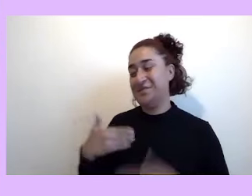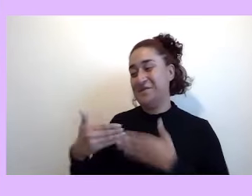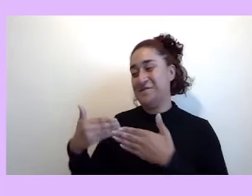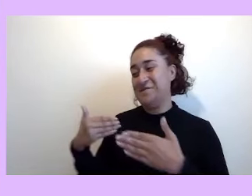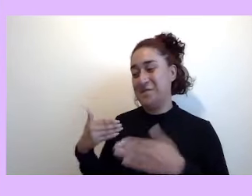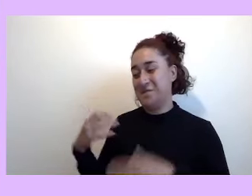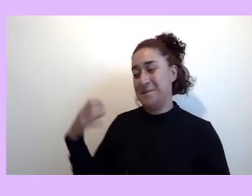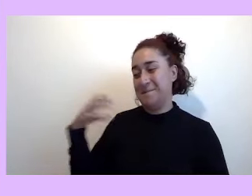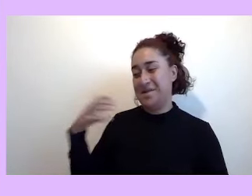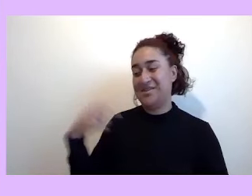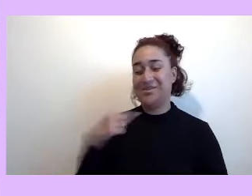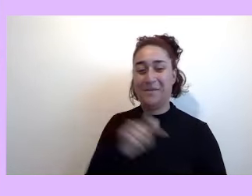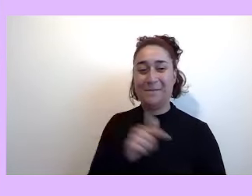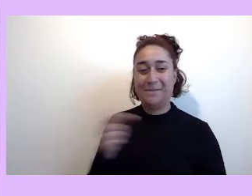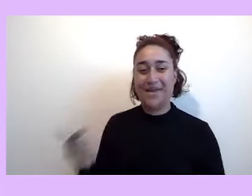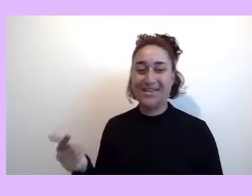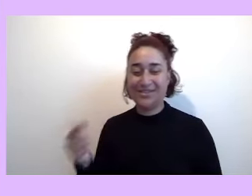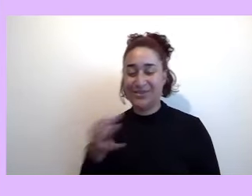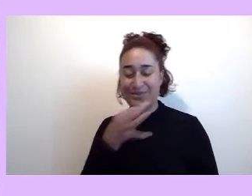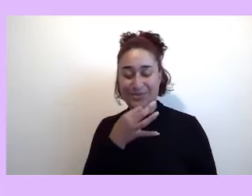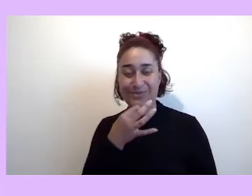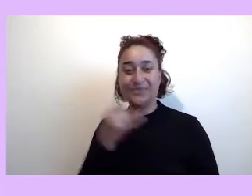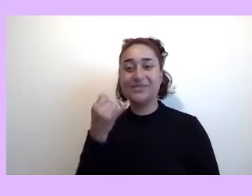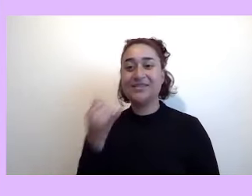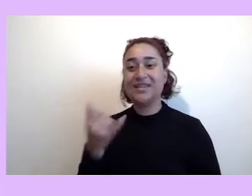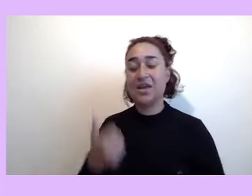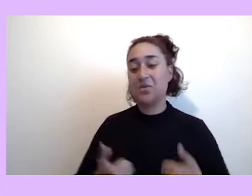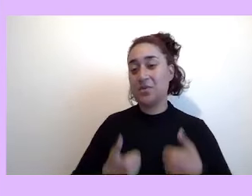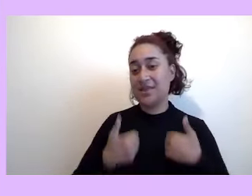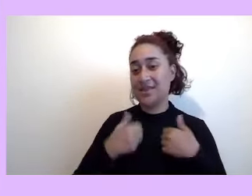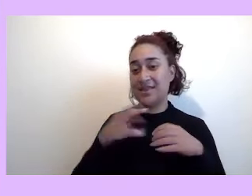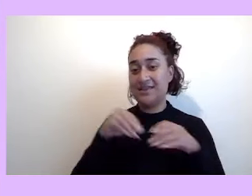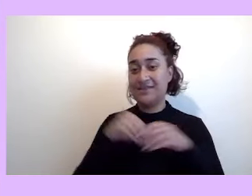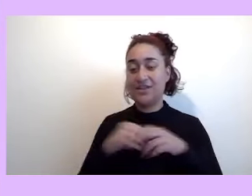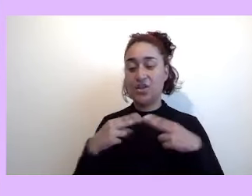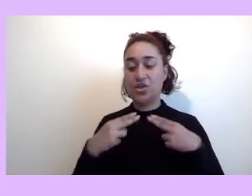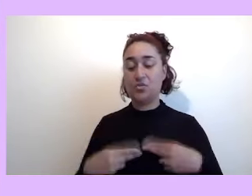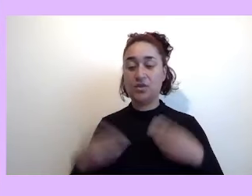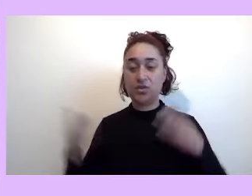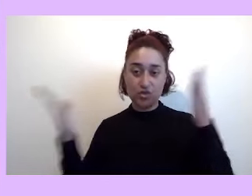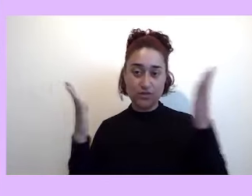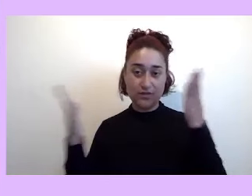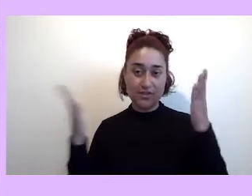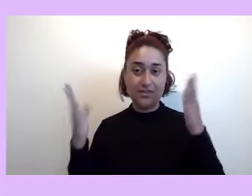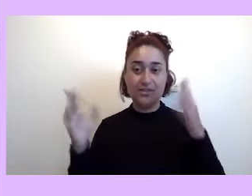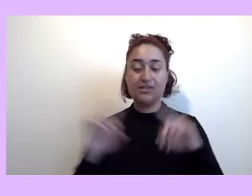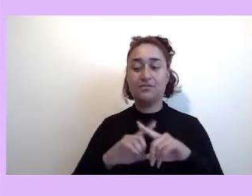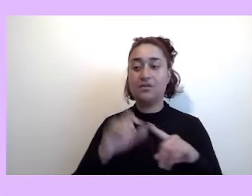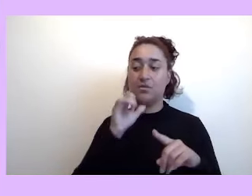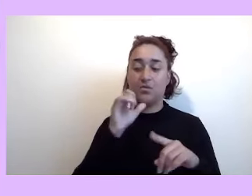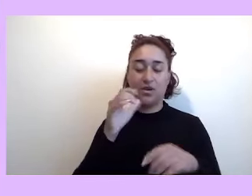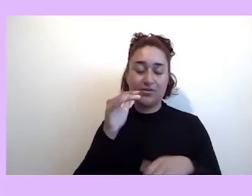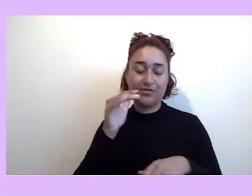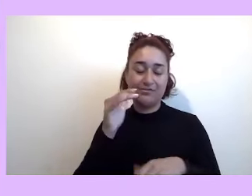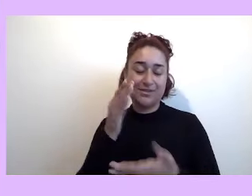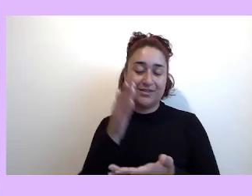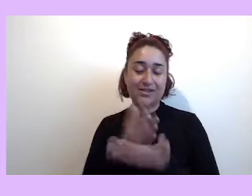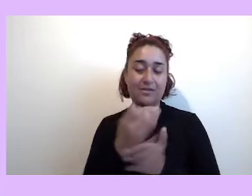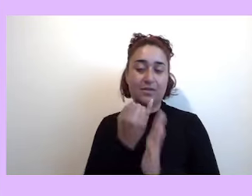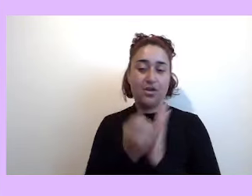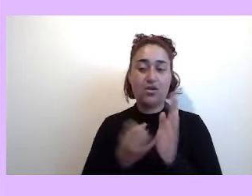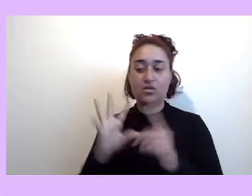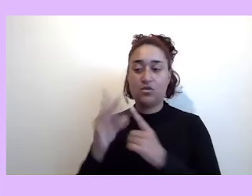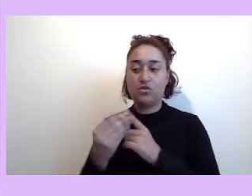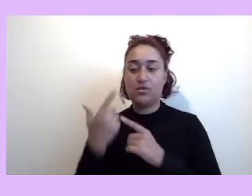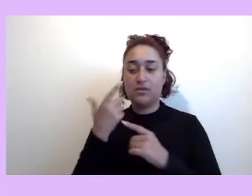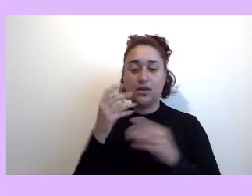I'll pass the microphone in a second. Today we live in Human Services, but we don't stop being an arts and culture organization just because we moved on the org